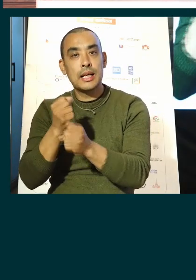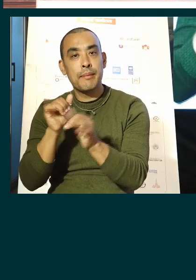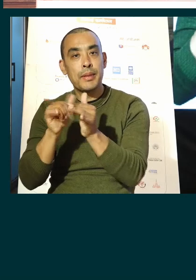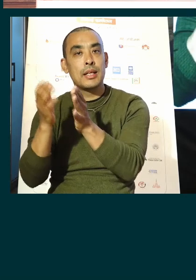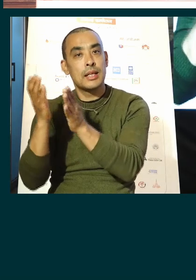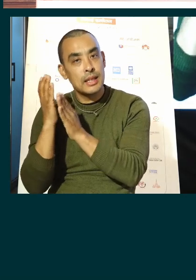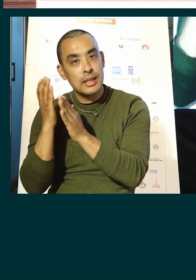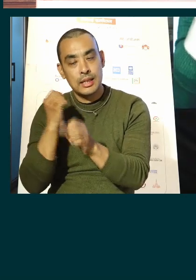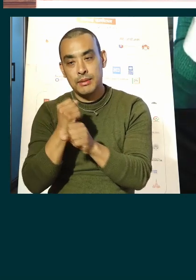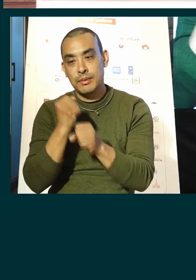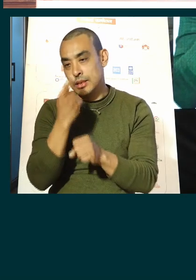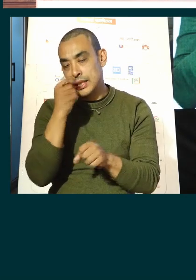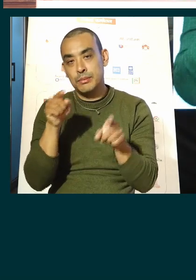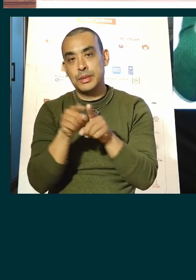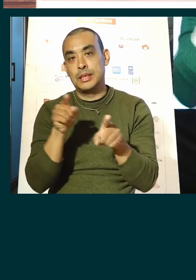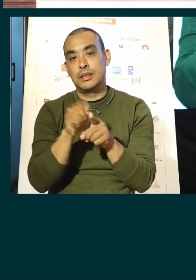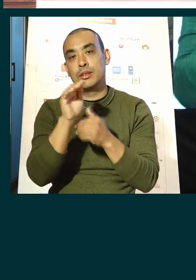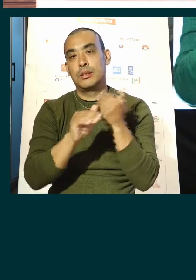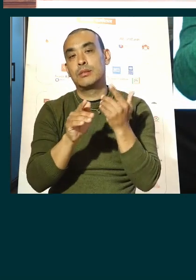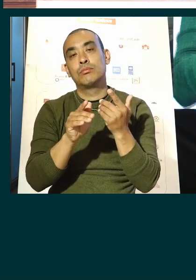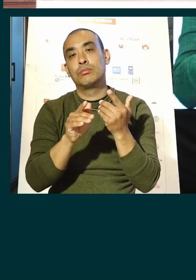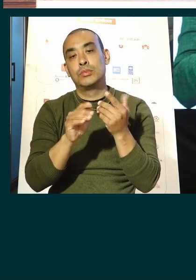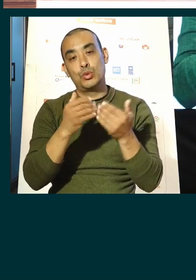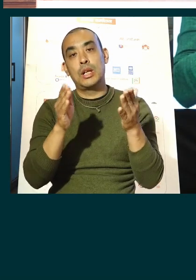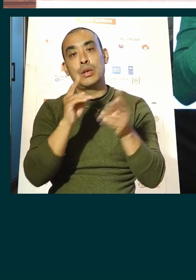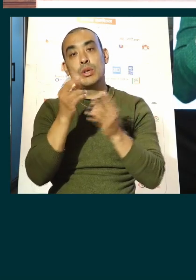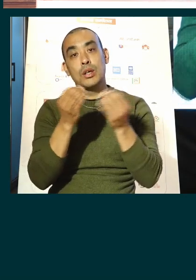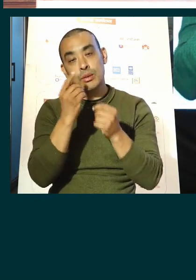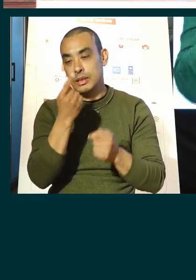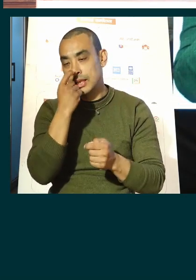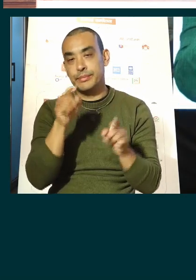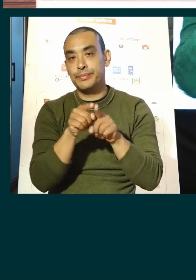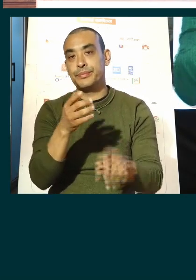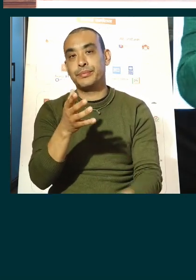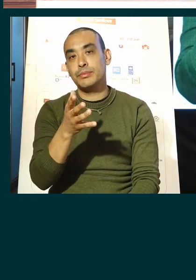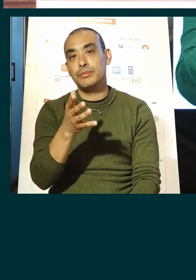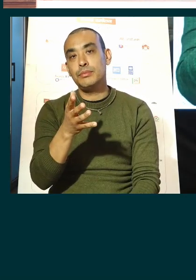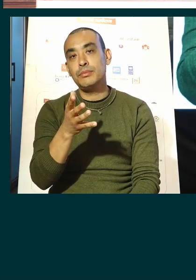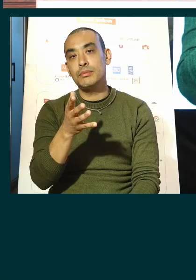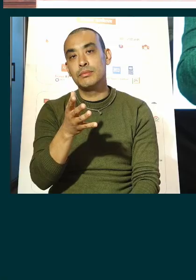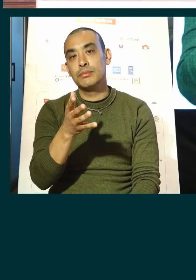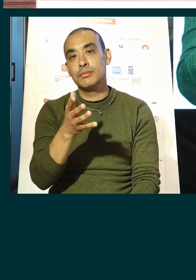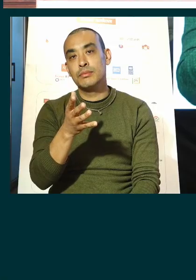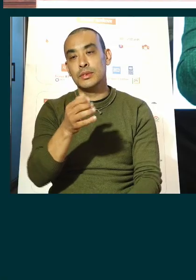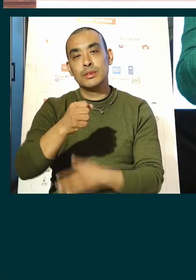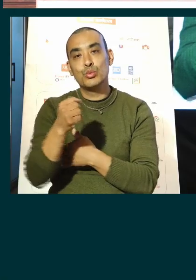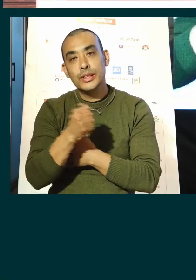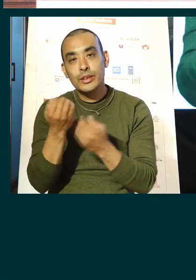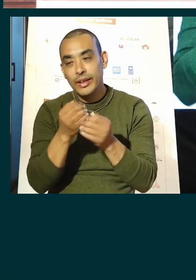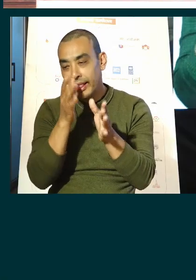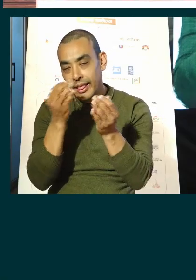responsibility. Shame has now transformed into a open discussion, and the bullying part of which was